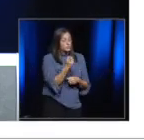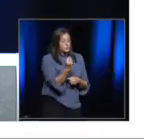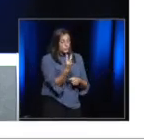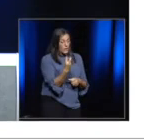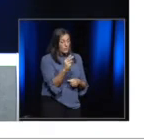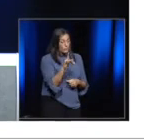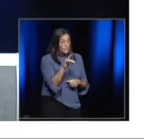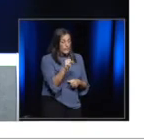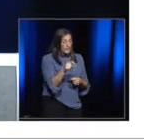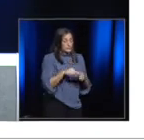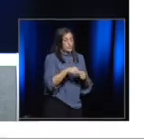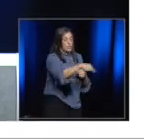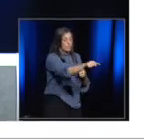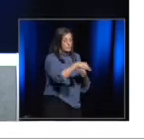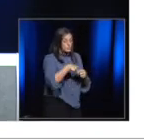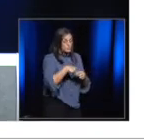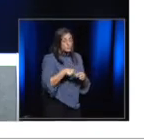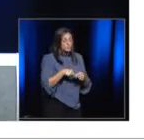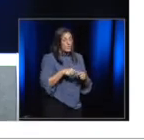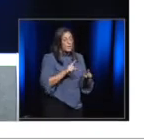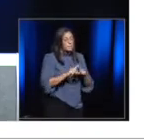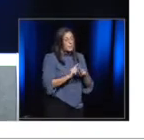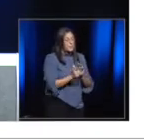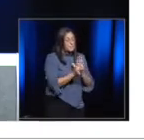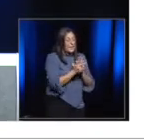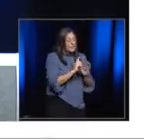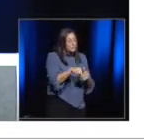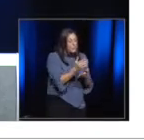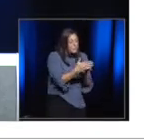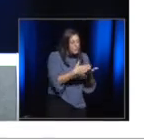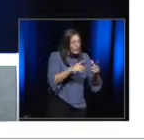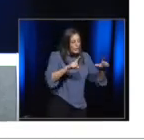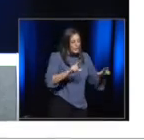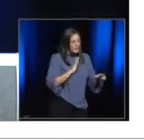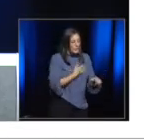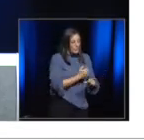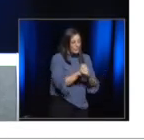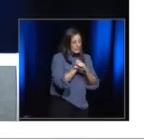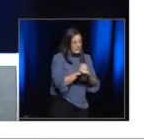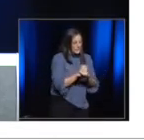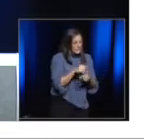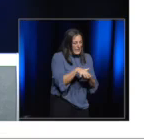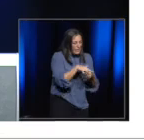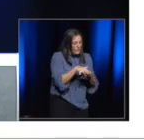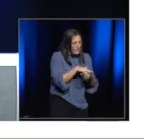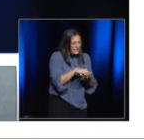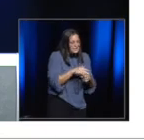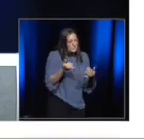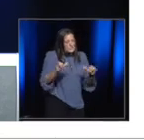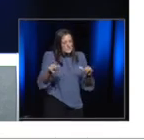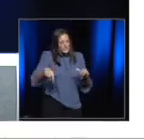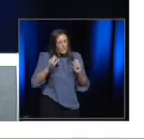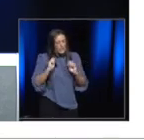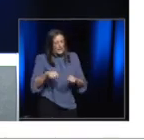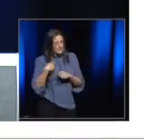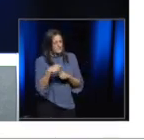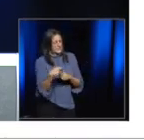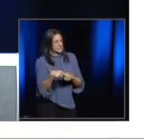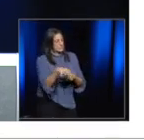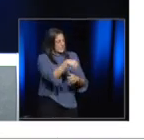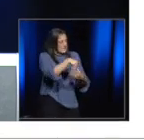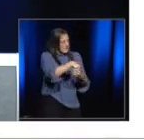offshore, yet the ban on fisheries is only a fraction of that. The irony was not lost on us, but you take your wins where you can get